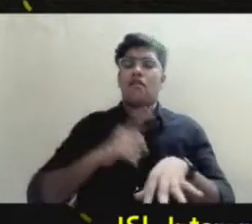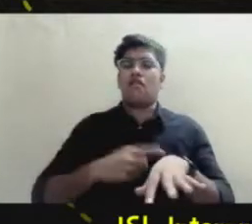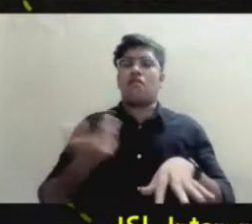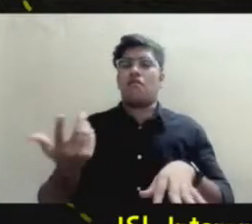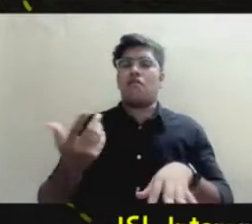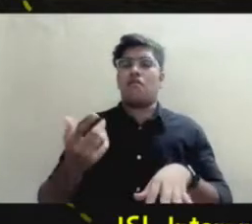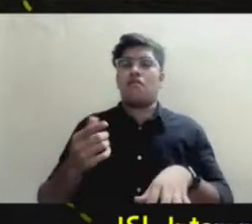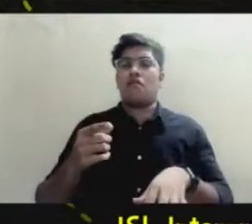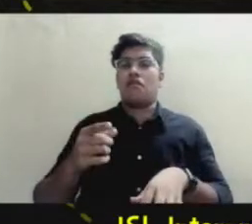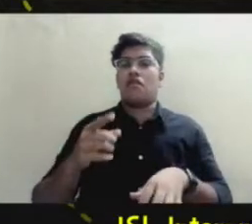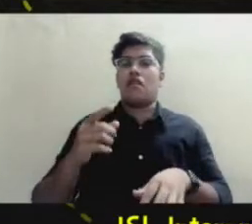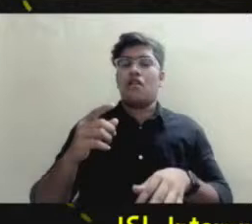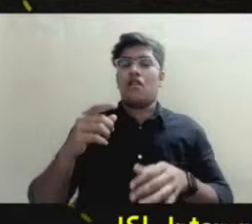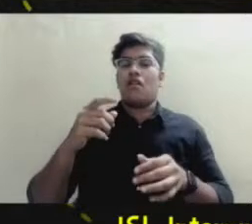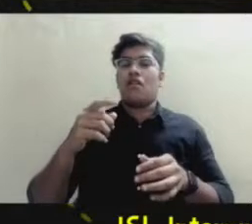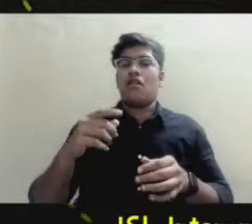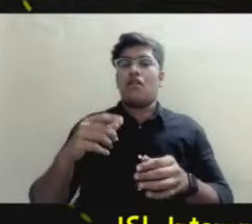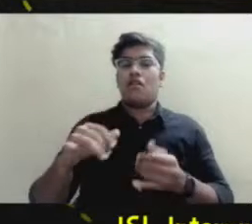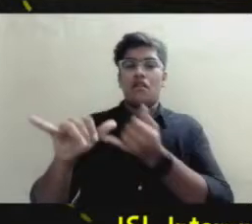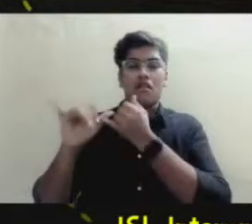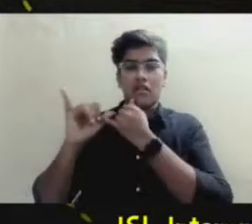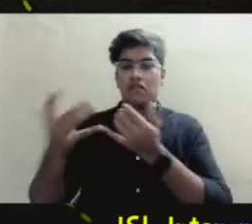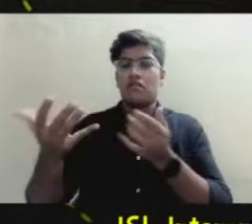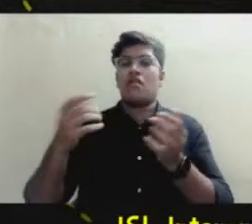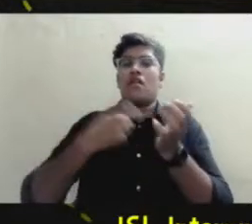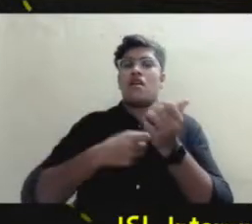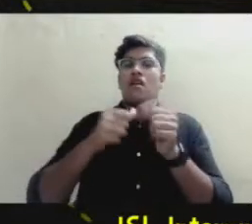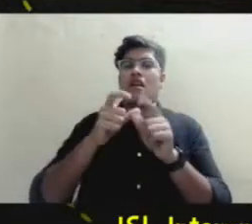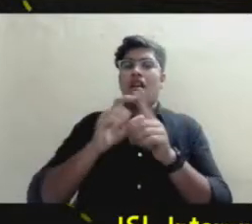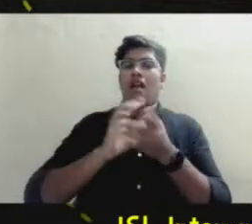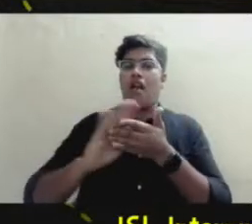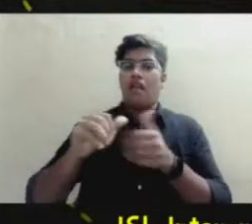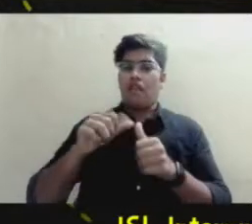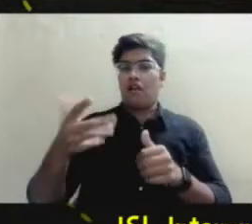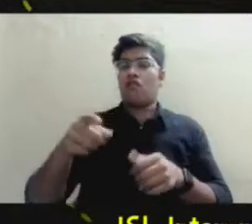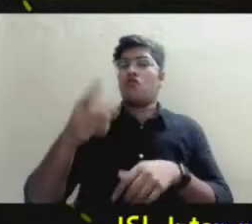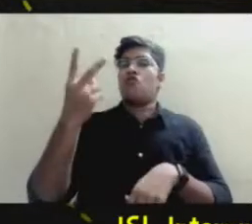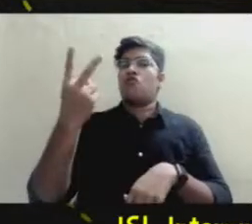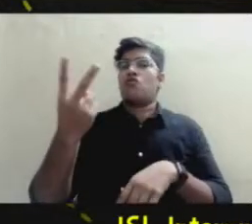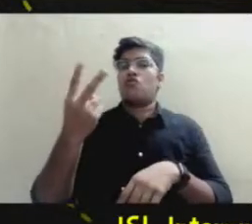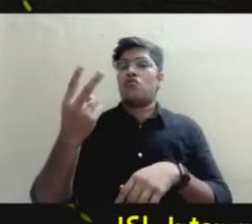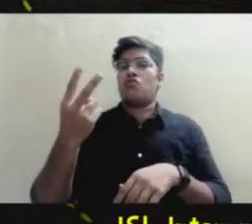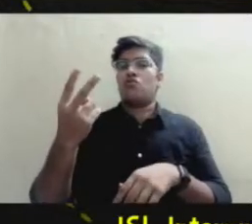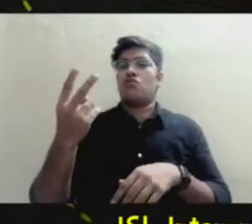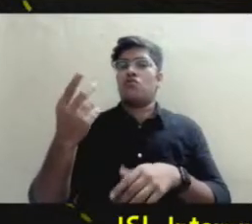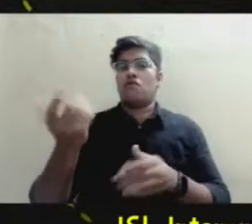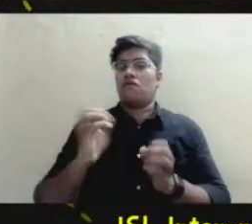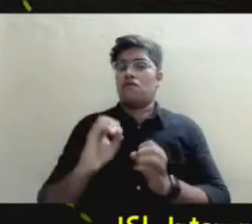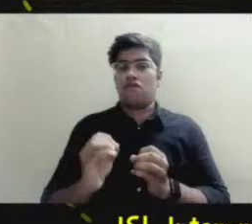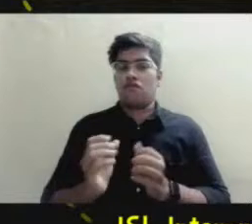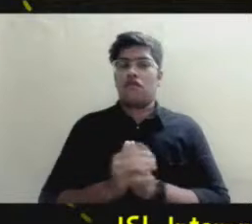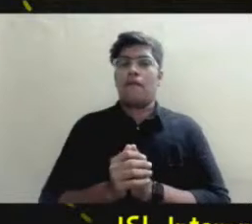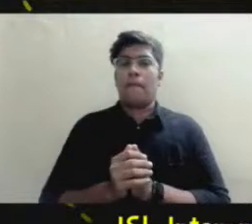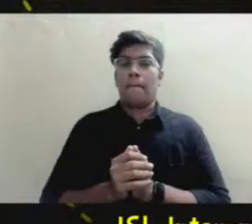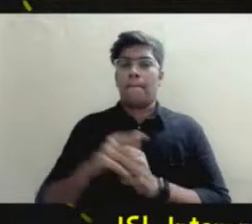are not two, they are one. Or when the exchange of clothes, for example, Rasiya ko nar banauri,